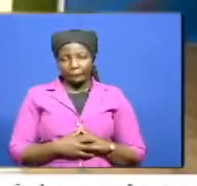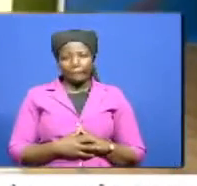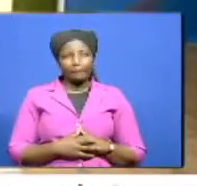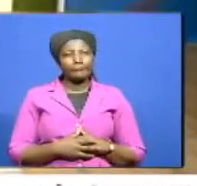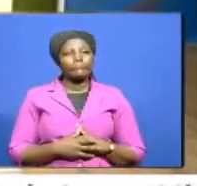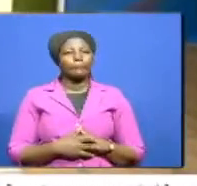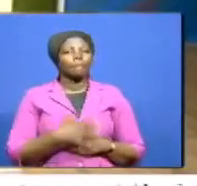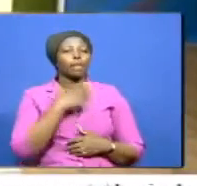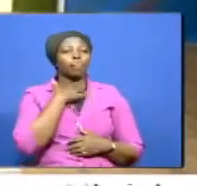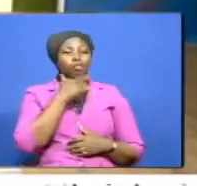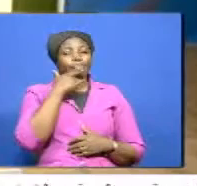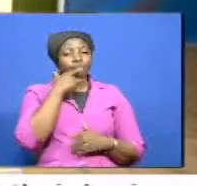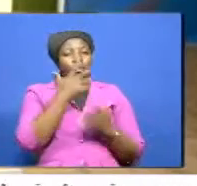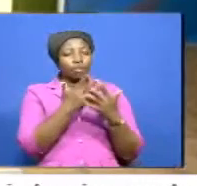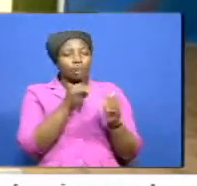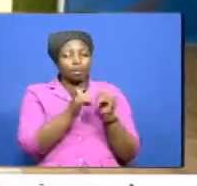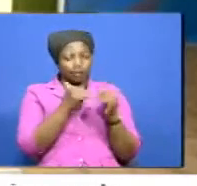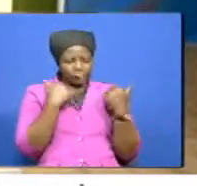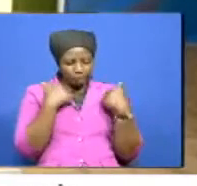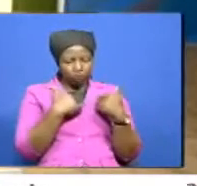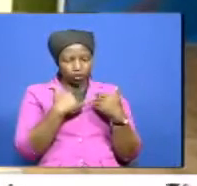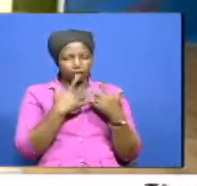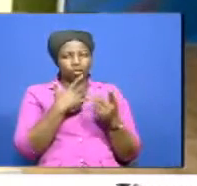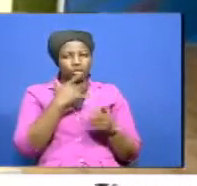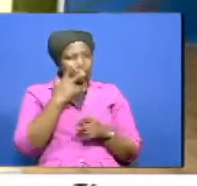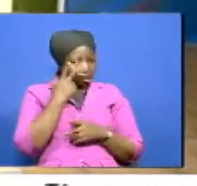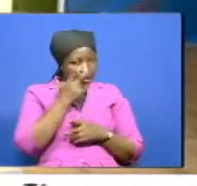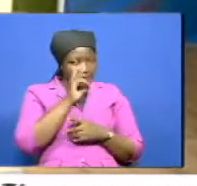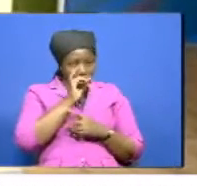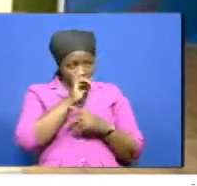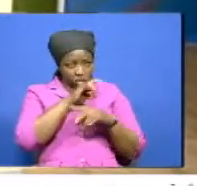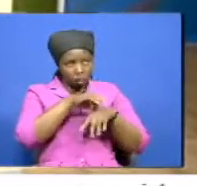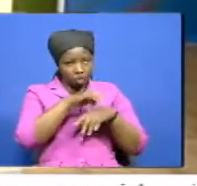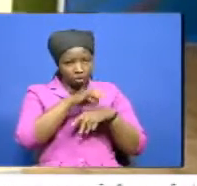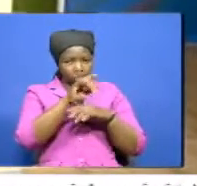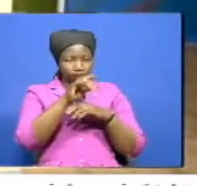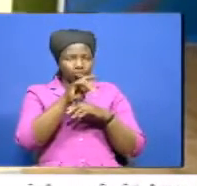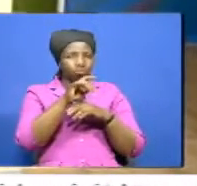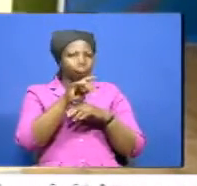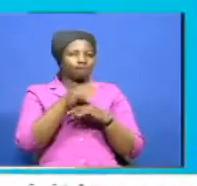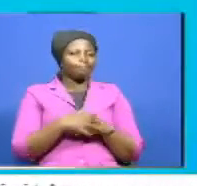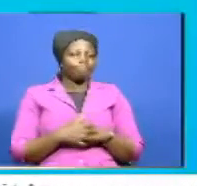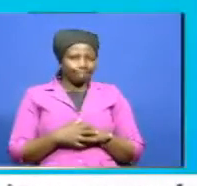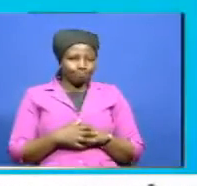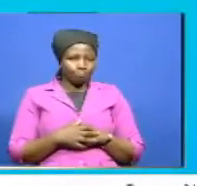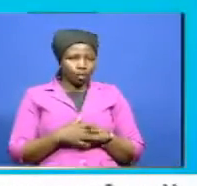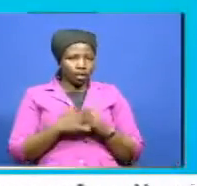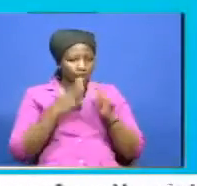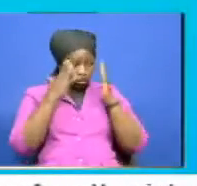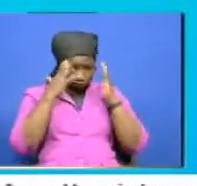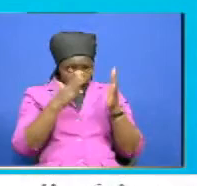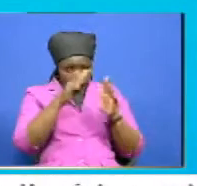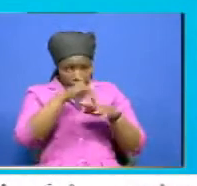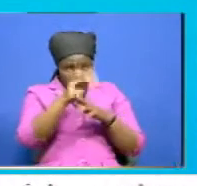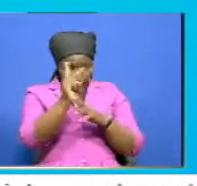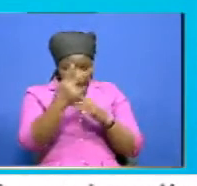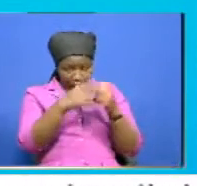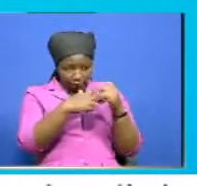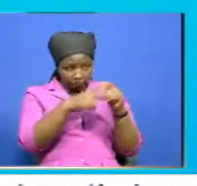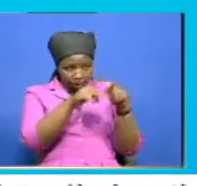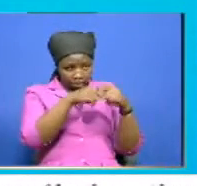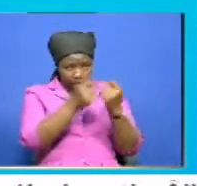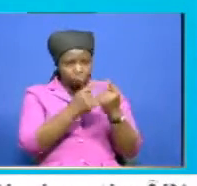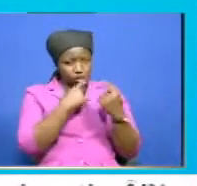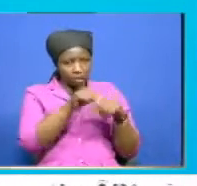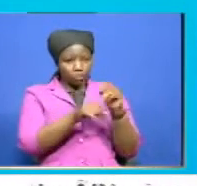I noticed when it comes to the Kenya Sevens team, and I will talk about two scenarios where